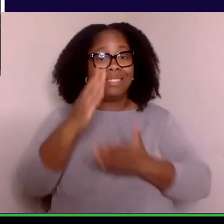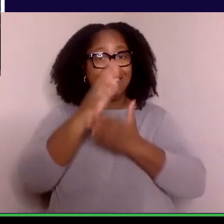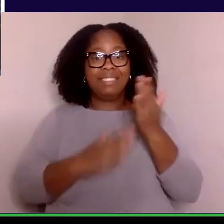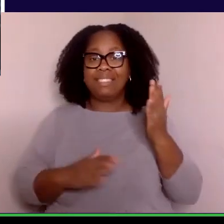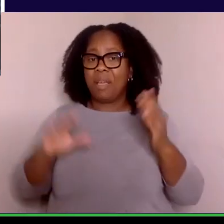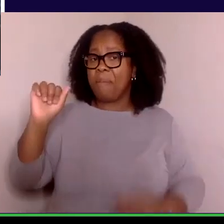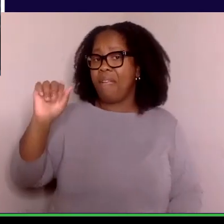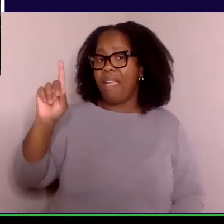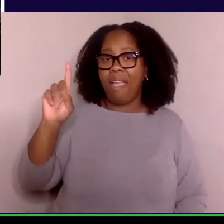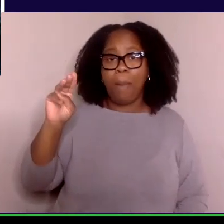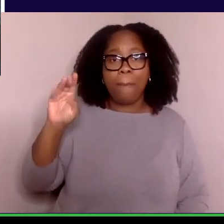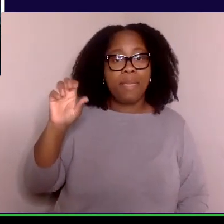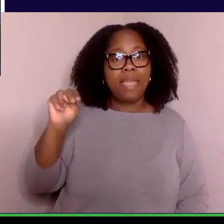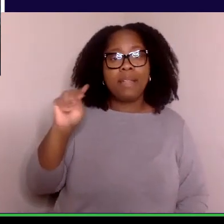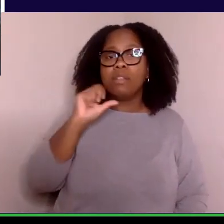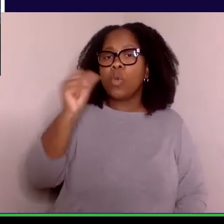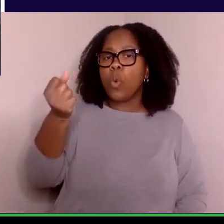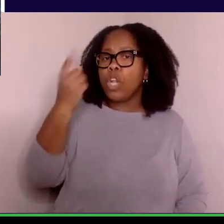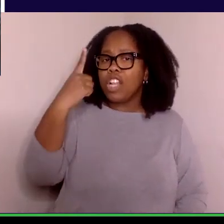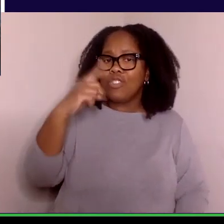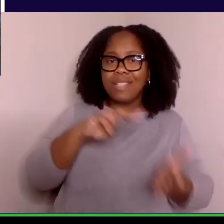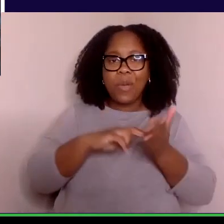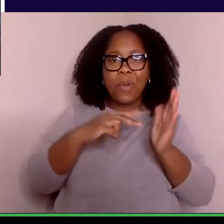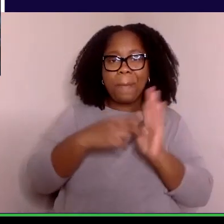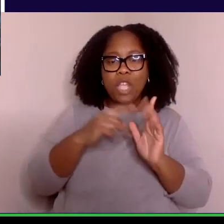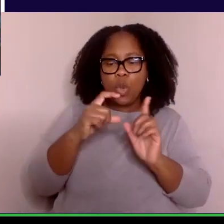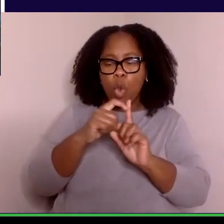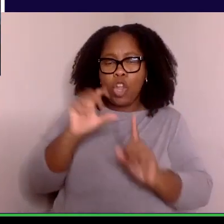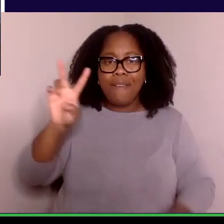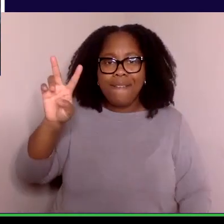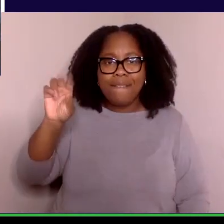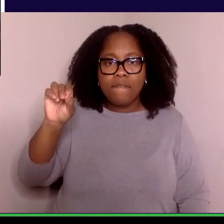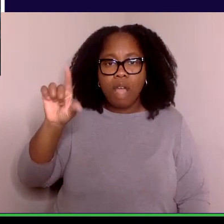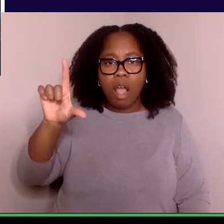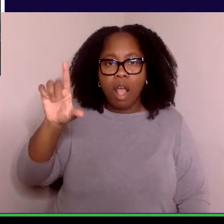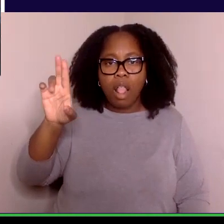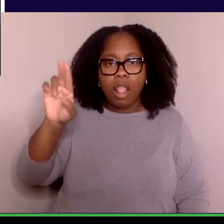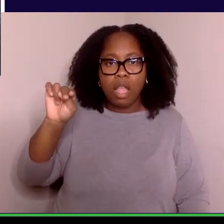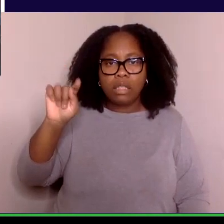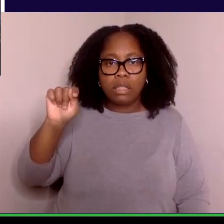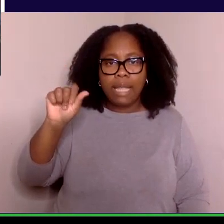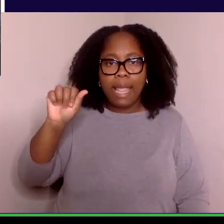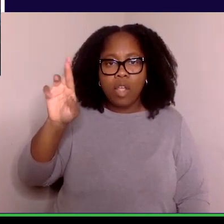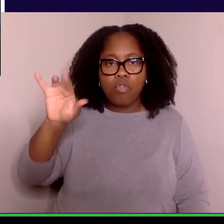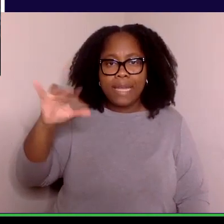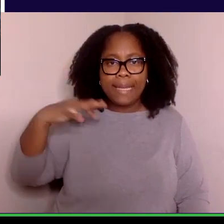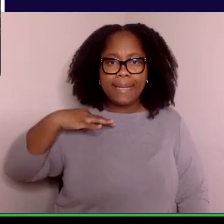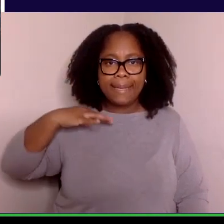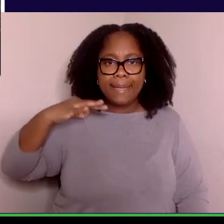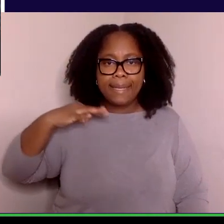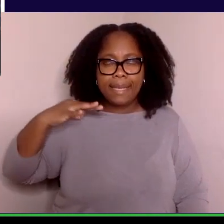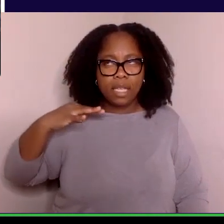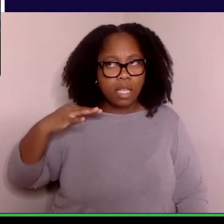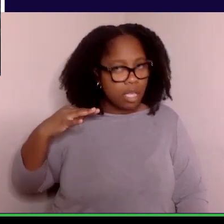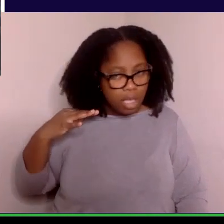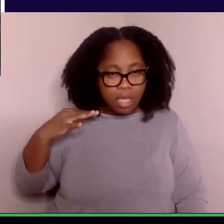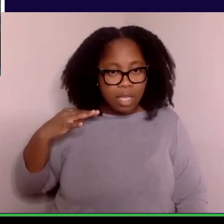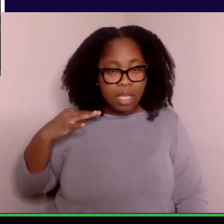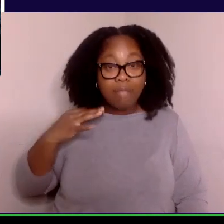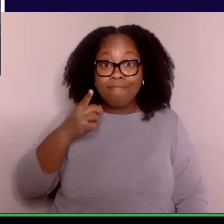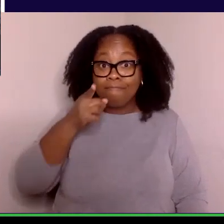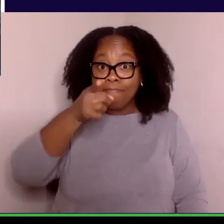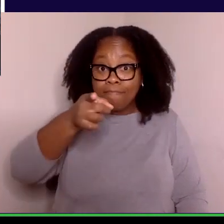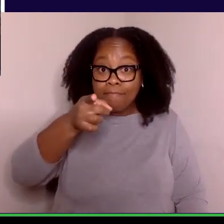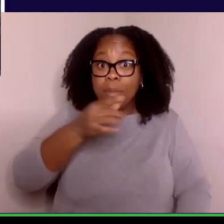seem to understand the word voluntary. Please make the decision that's right for you